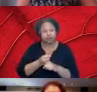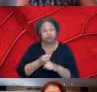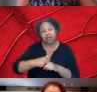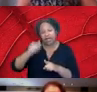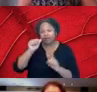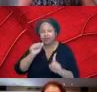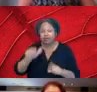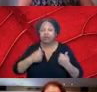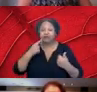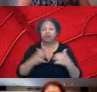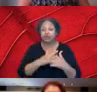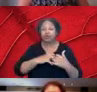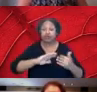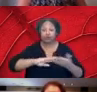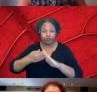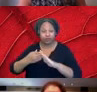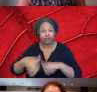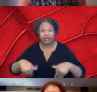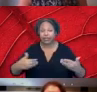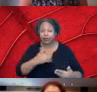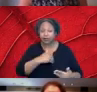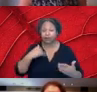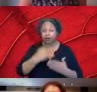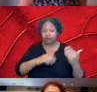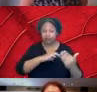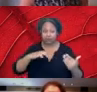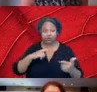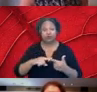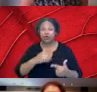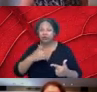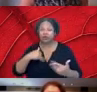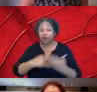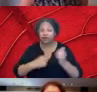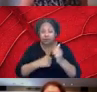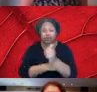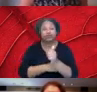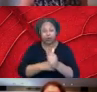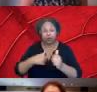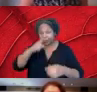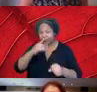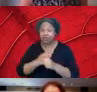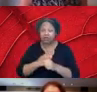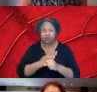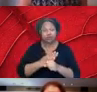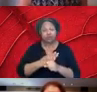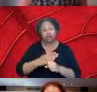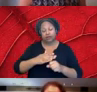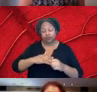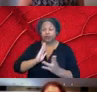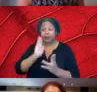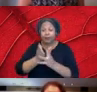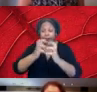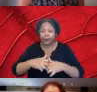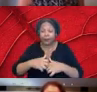Arts Council and the Toronto Arts Foundation, we're committed to dismantling these structures of systemic racism that continue to exist.